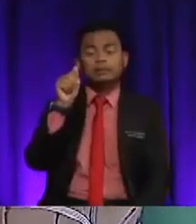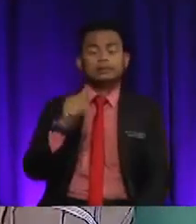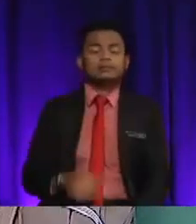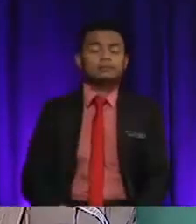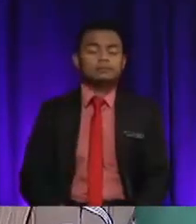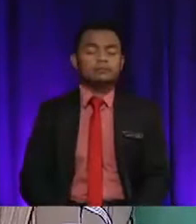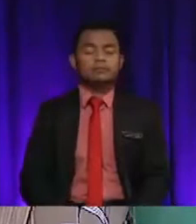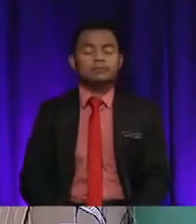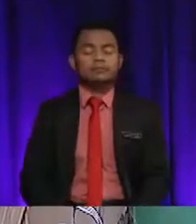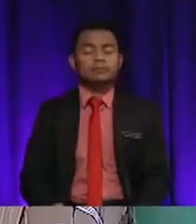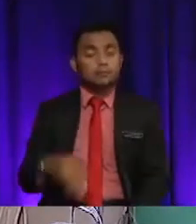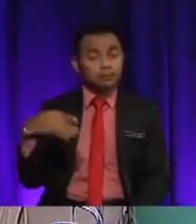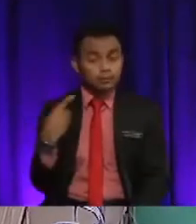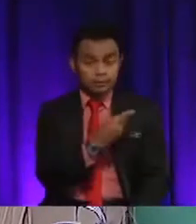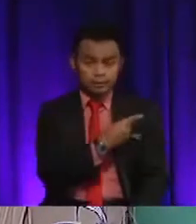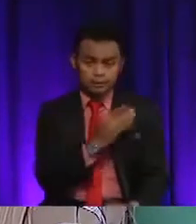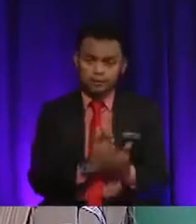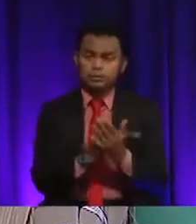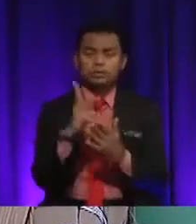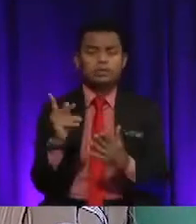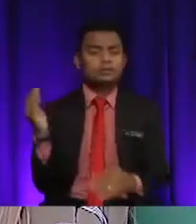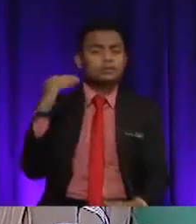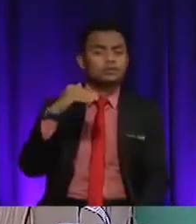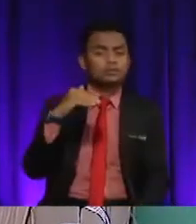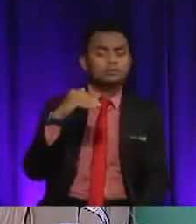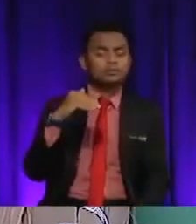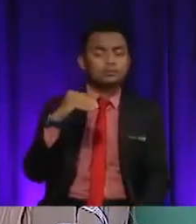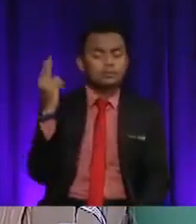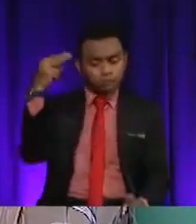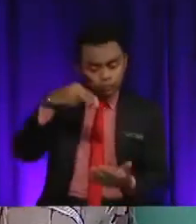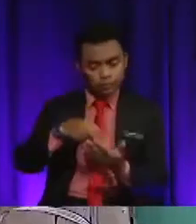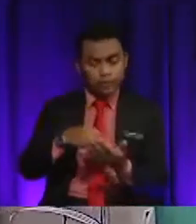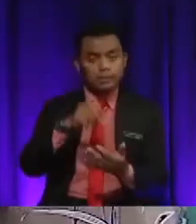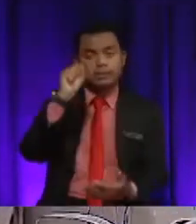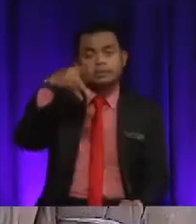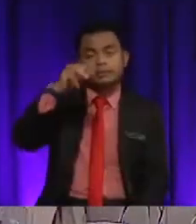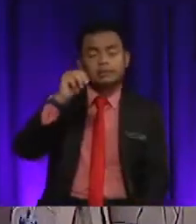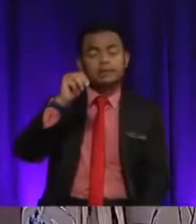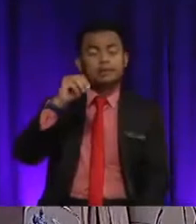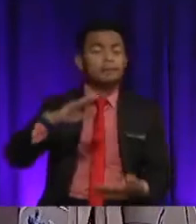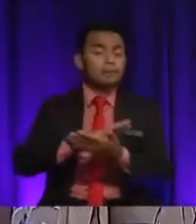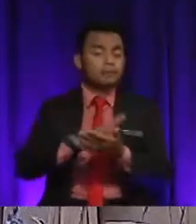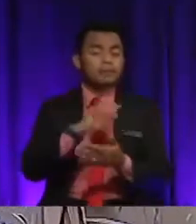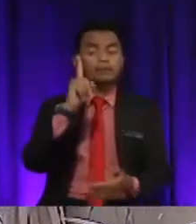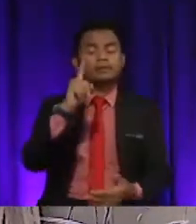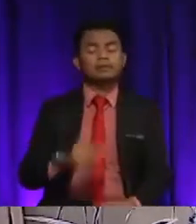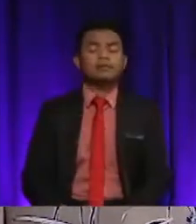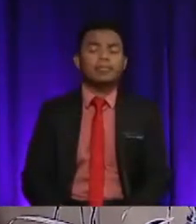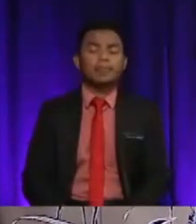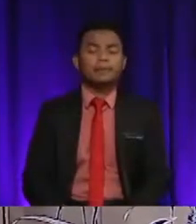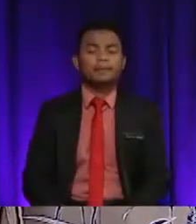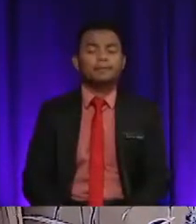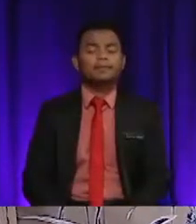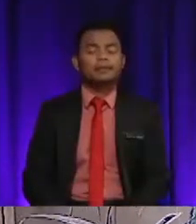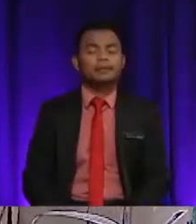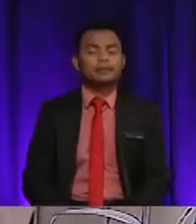So before we go any further, let us just review SPM paper 1, okay. Reading and use of English. So as you could see